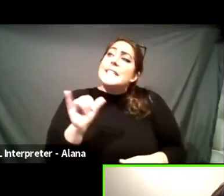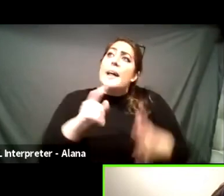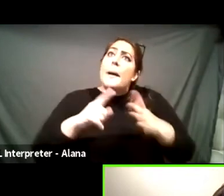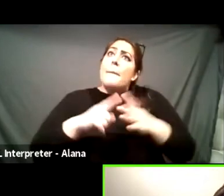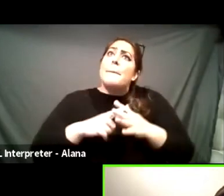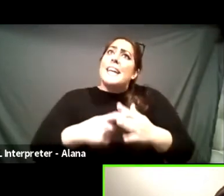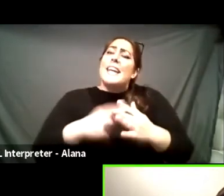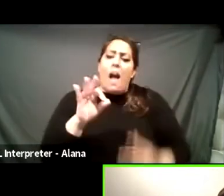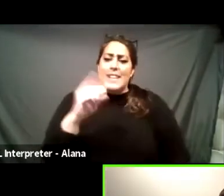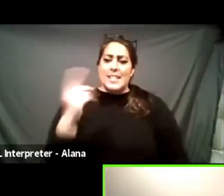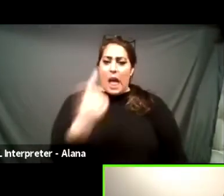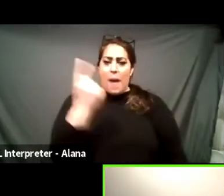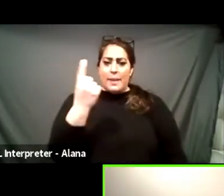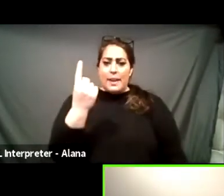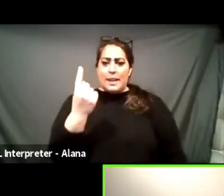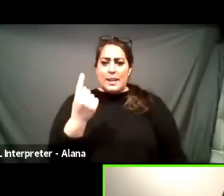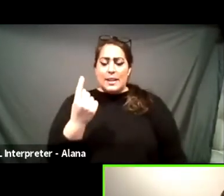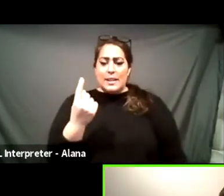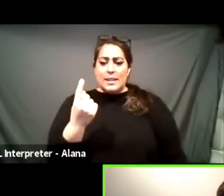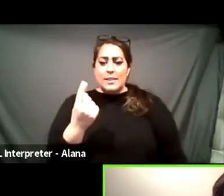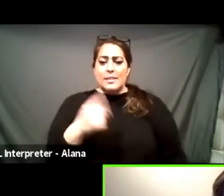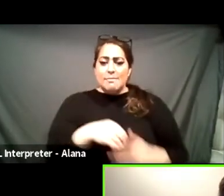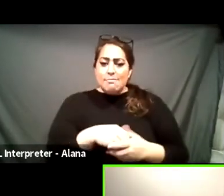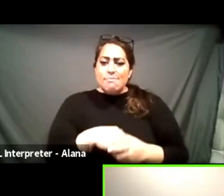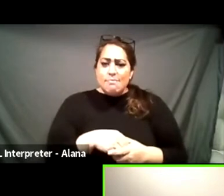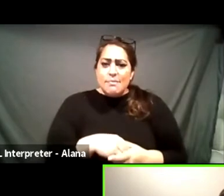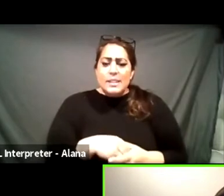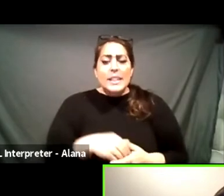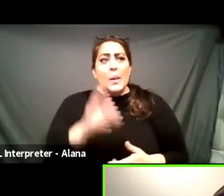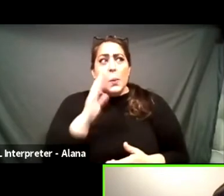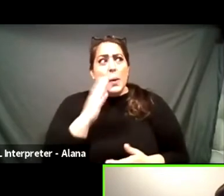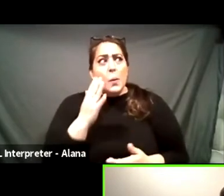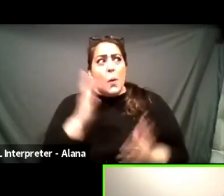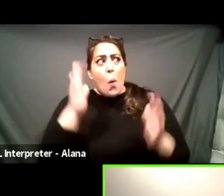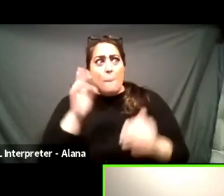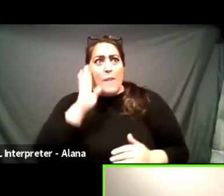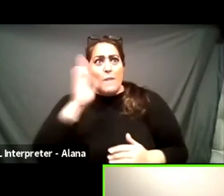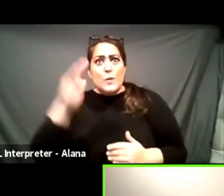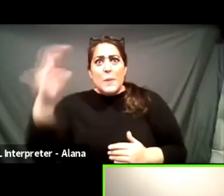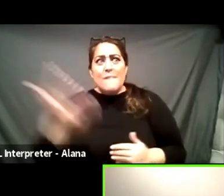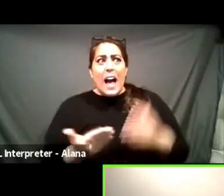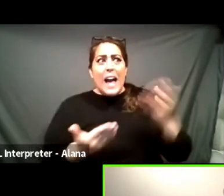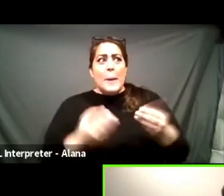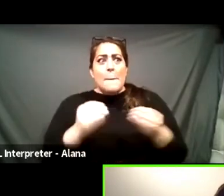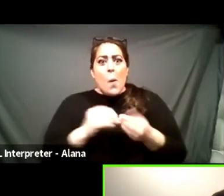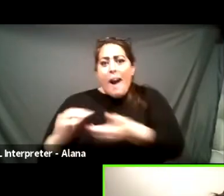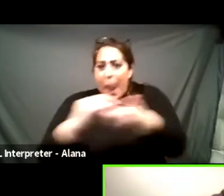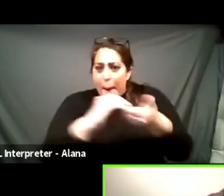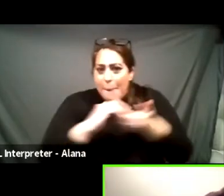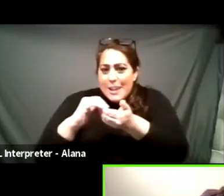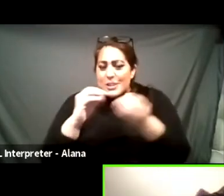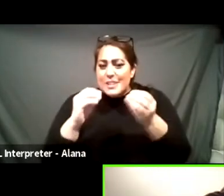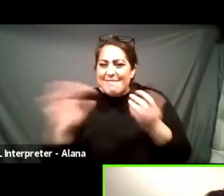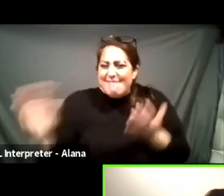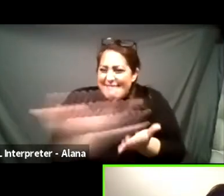something. It's like we're launching something, we invite to have more data, more collaboration, and this is always